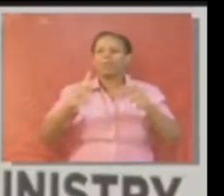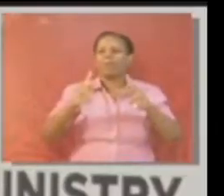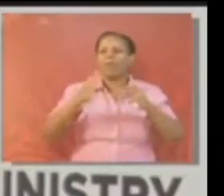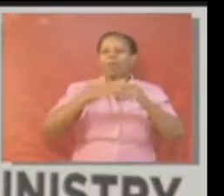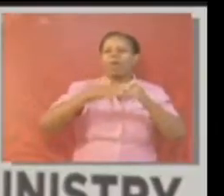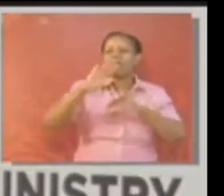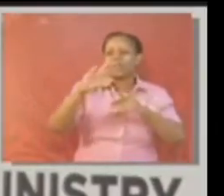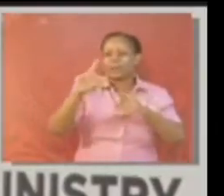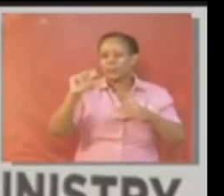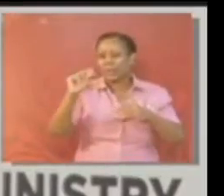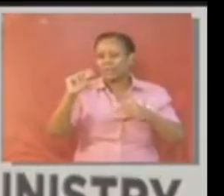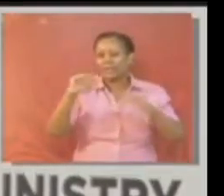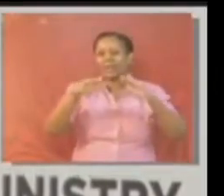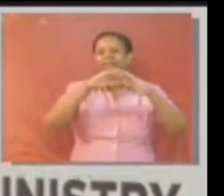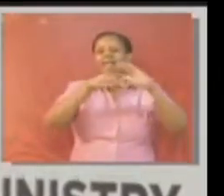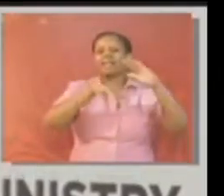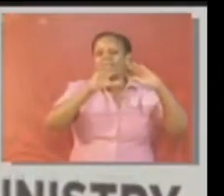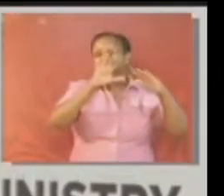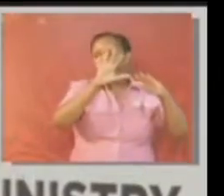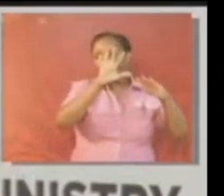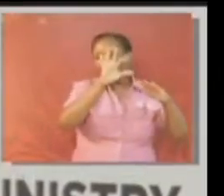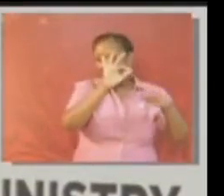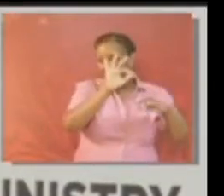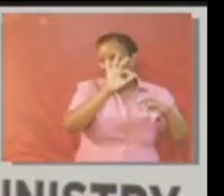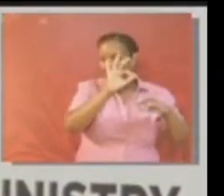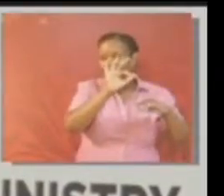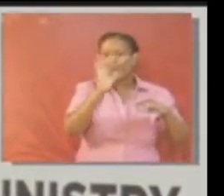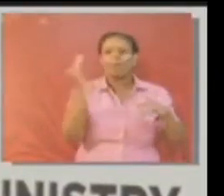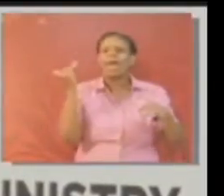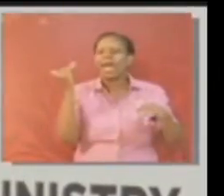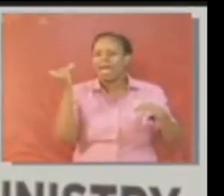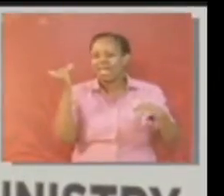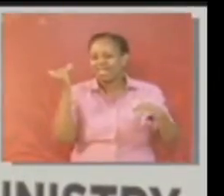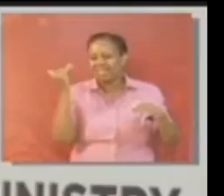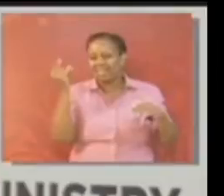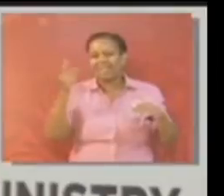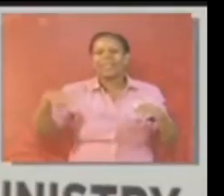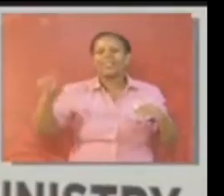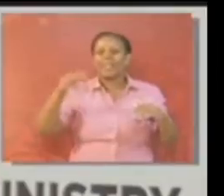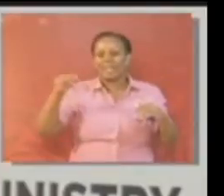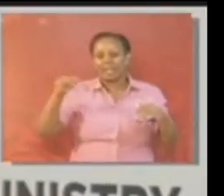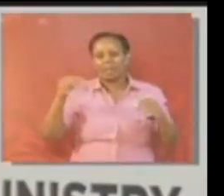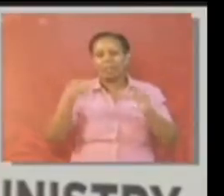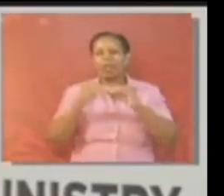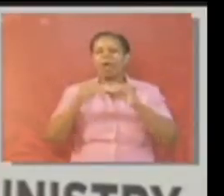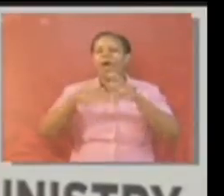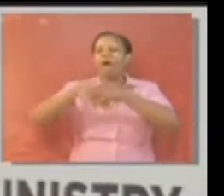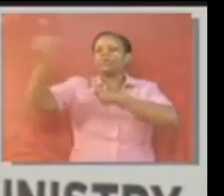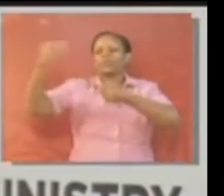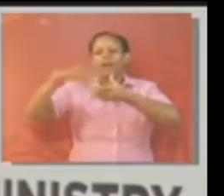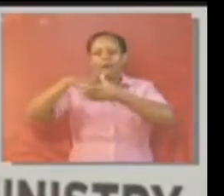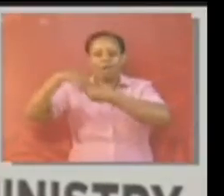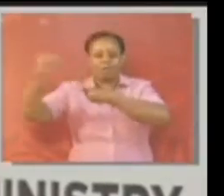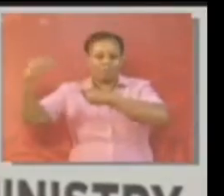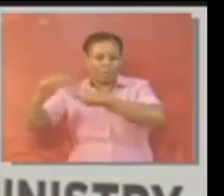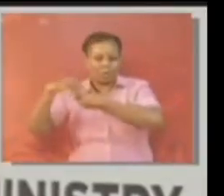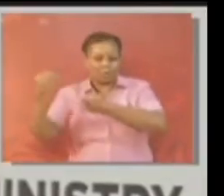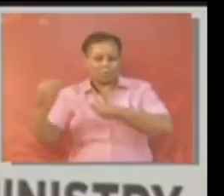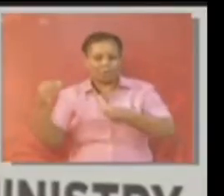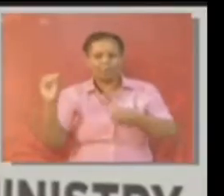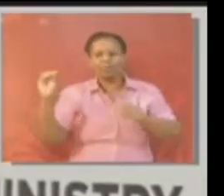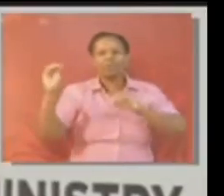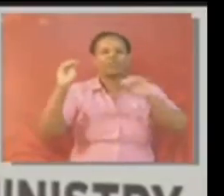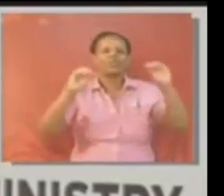greater risk just by virtue of being out of their homes for a greater length of time. So I wouldn't want to say that they're not following the public health